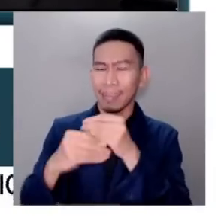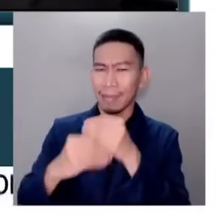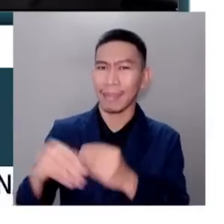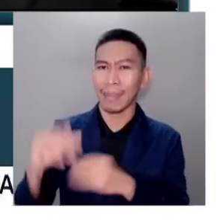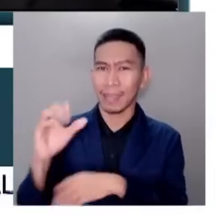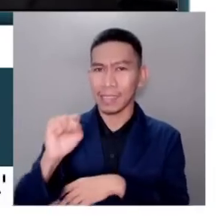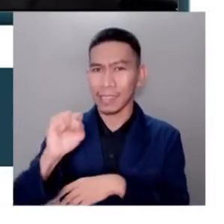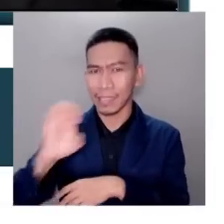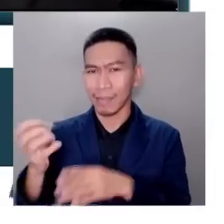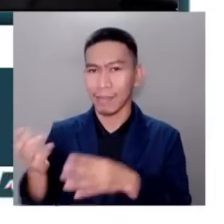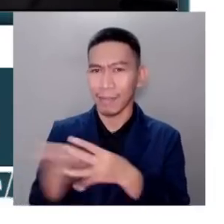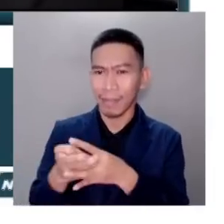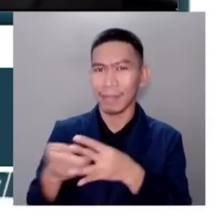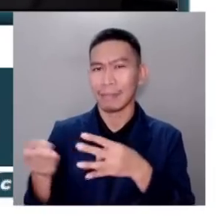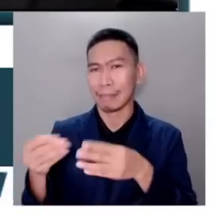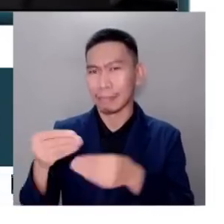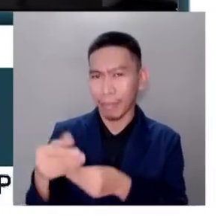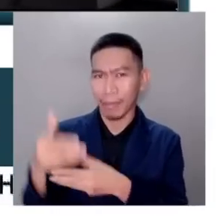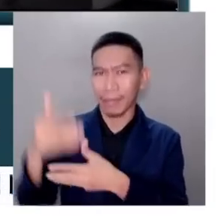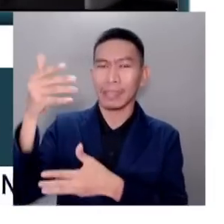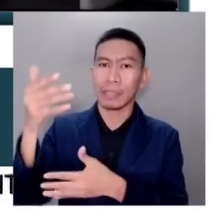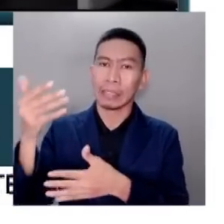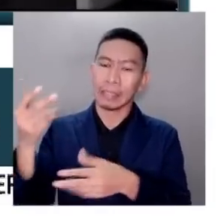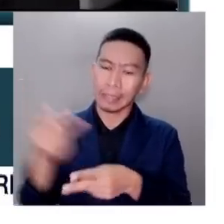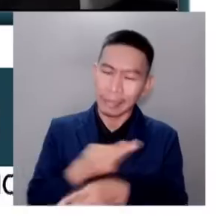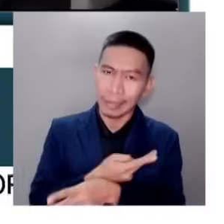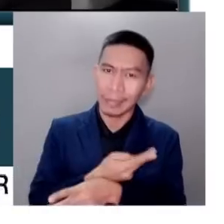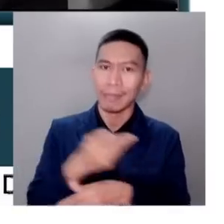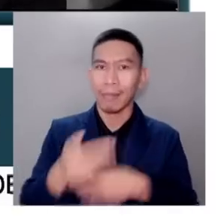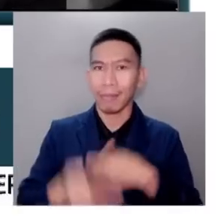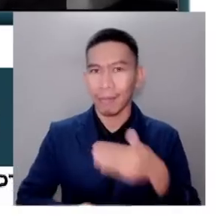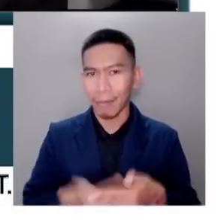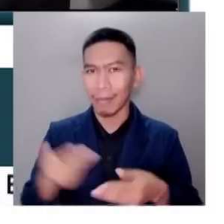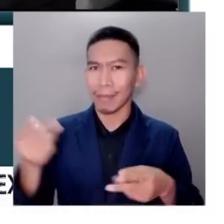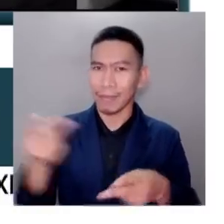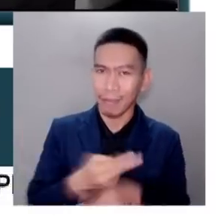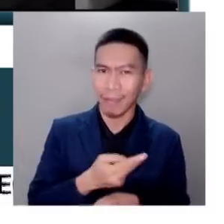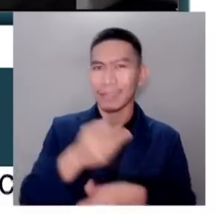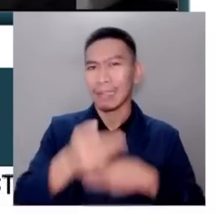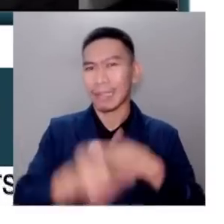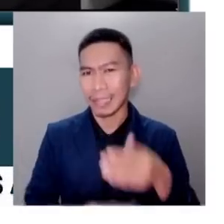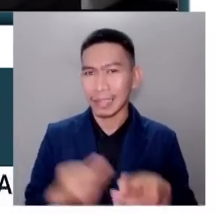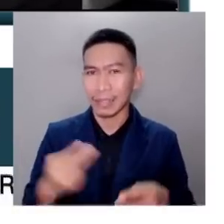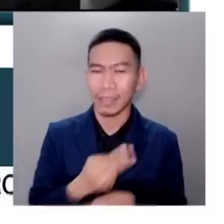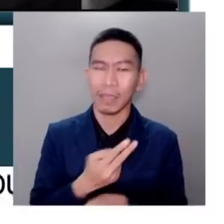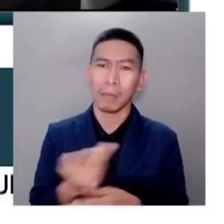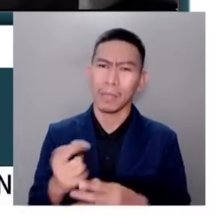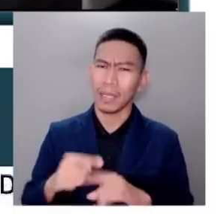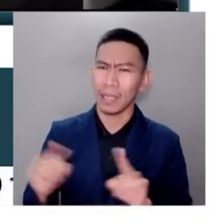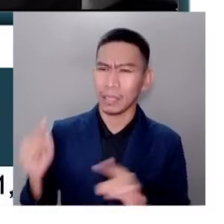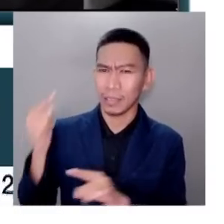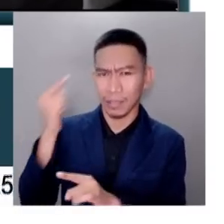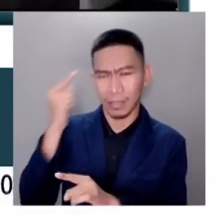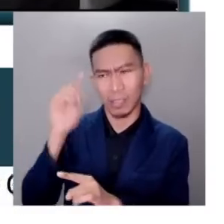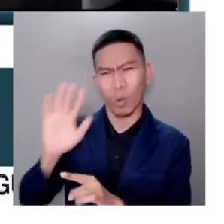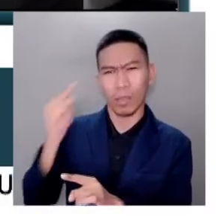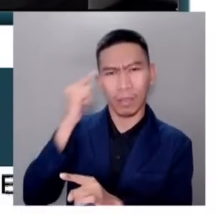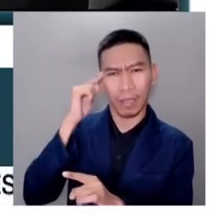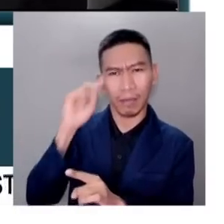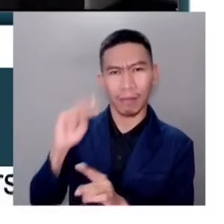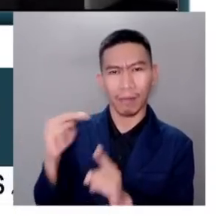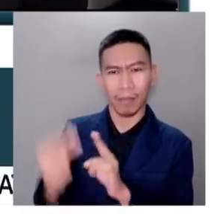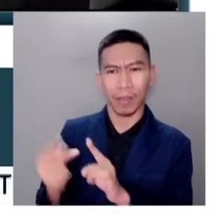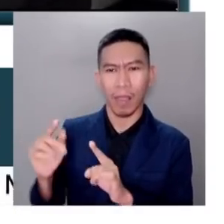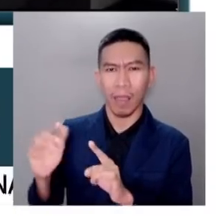from worse to worse. But let me ask you, what do you think can turn the tide for you and Rappler from